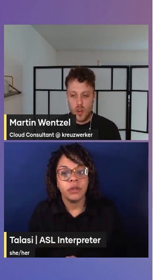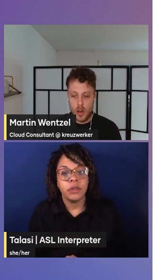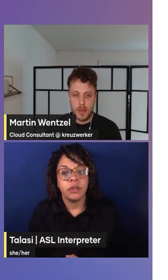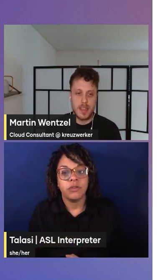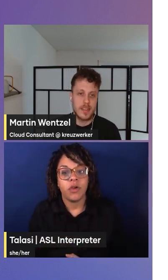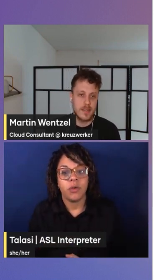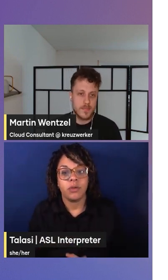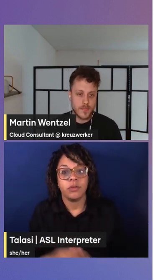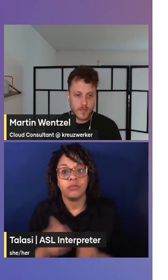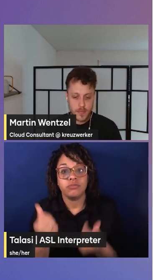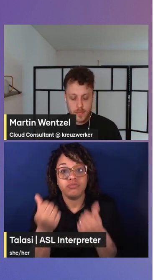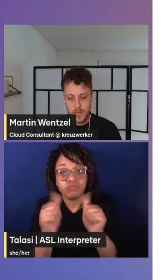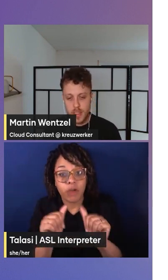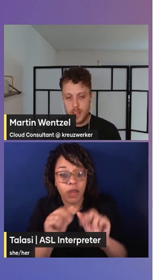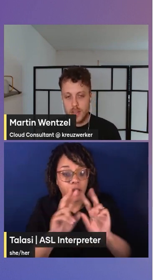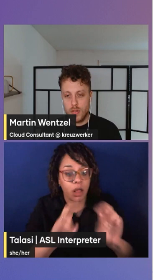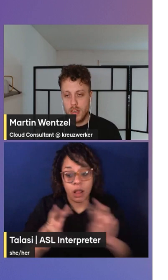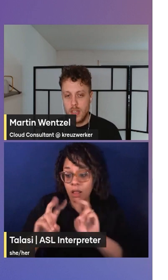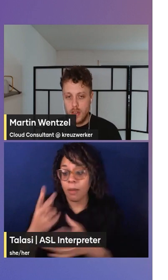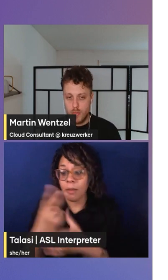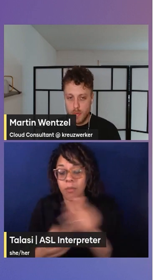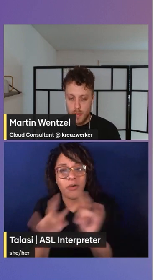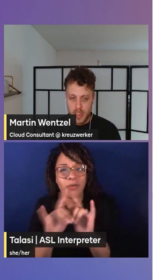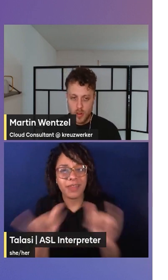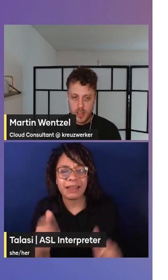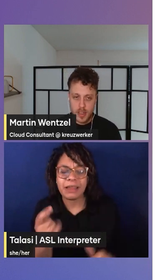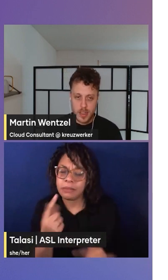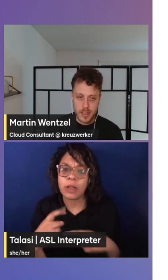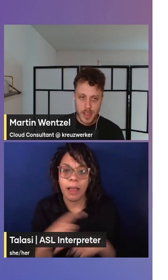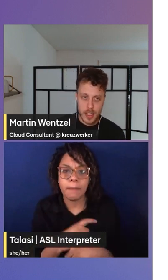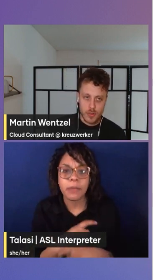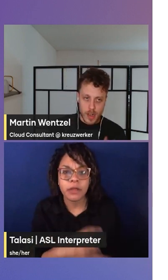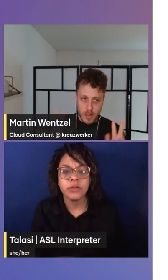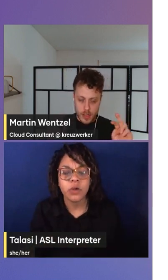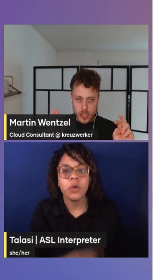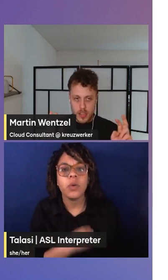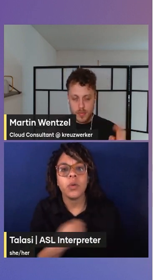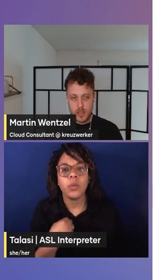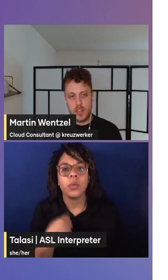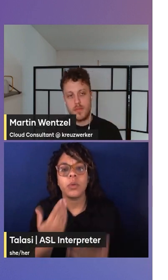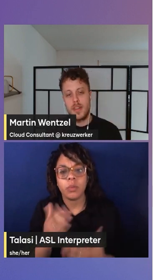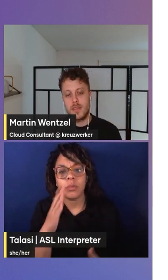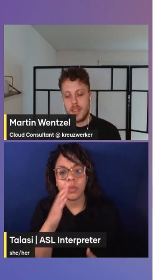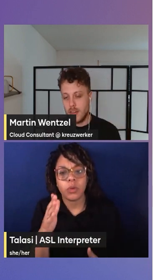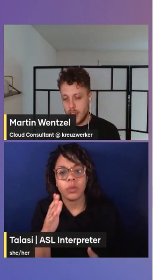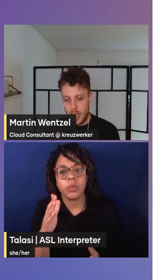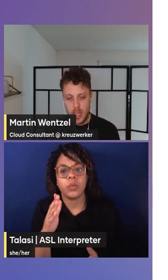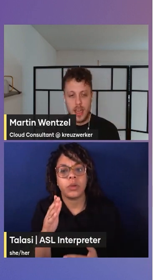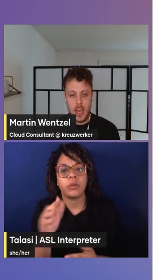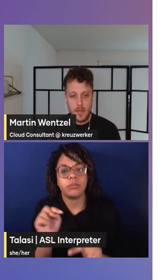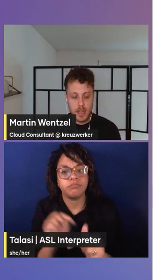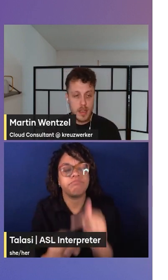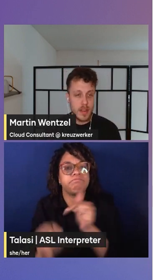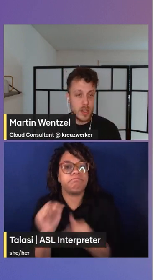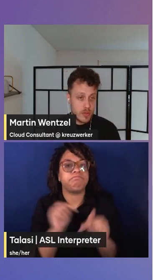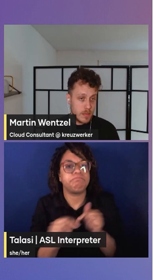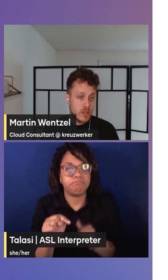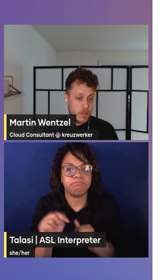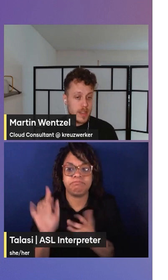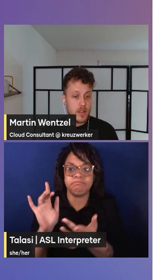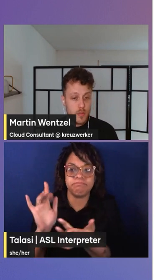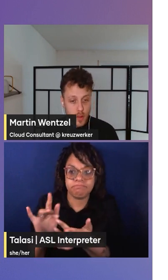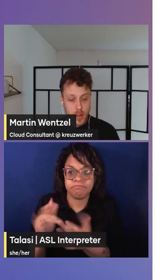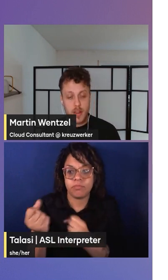really complex. So we're probably going to decide to unofficially support Podman to say, okay, many people are